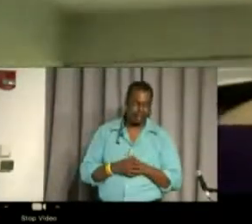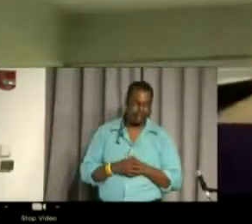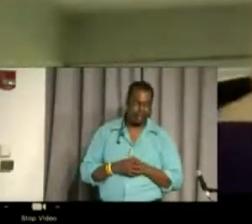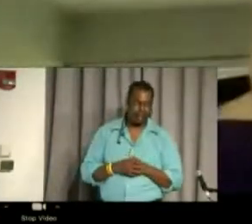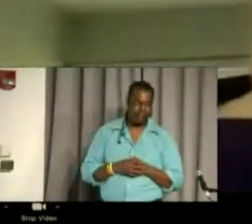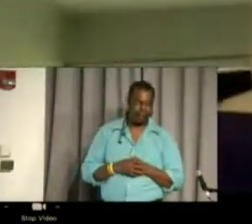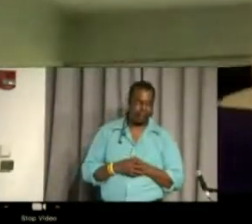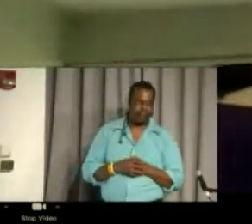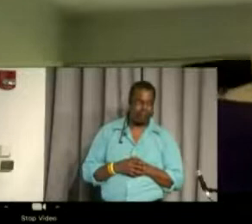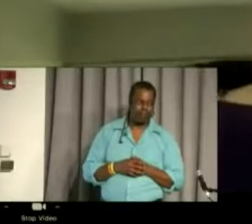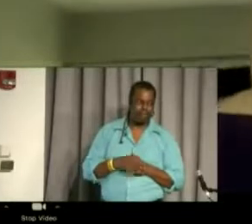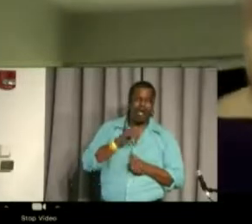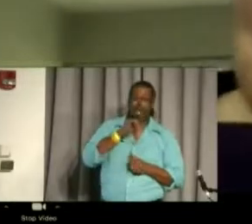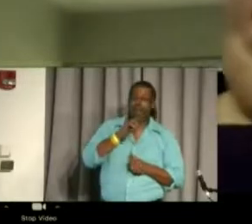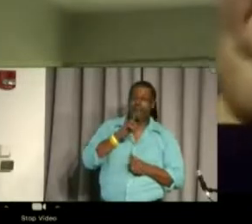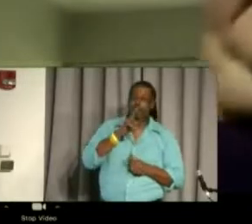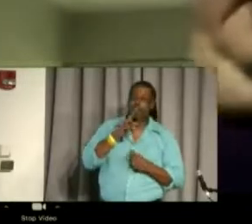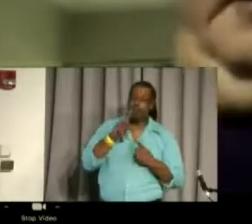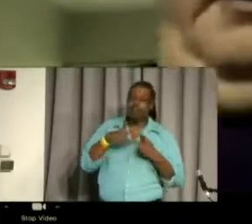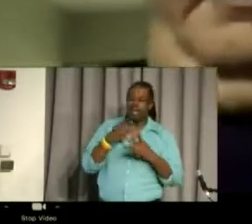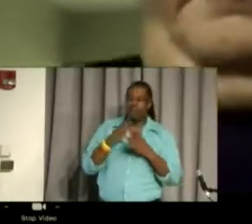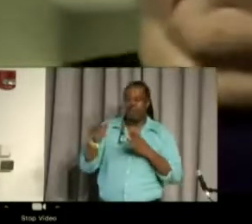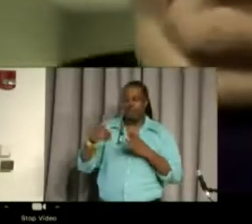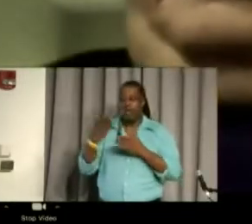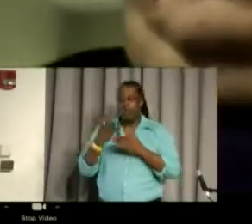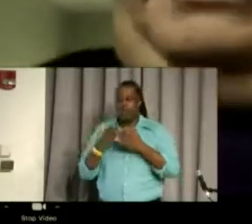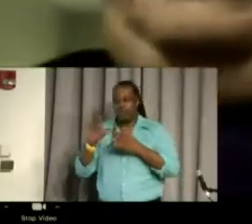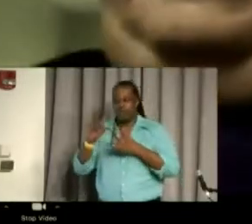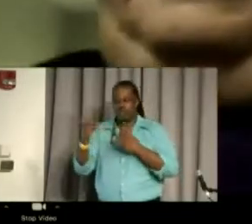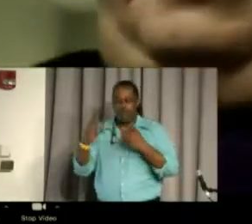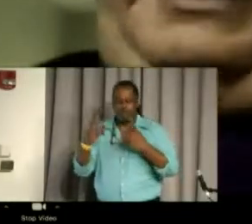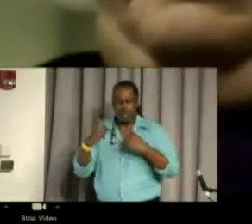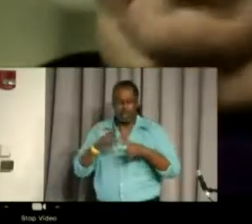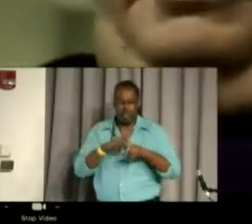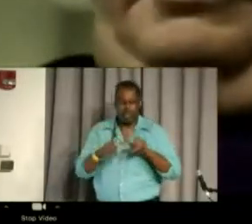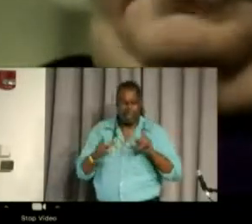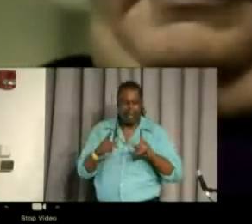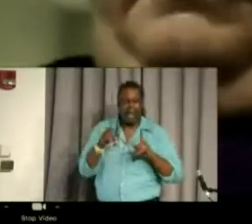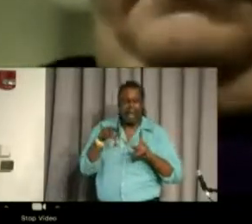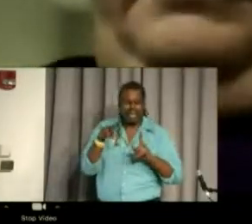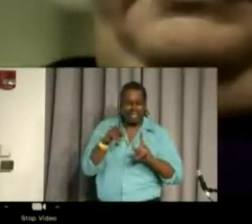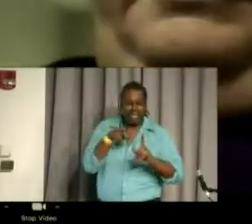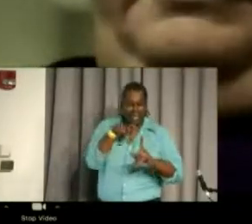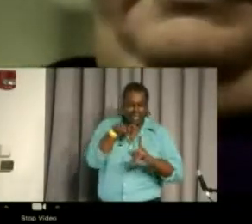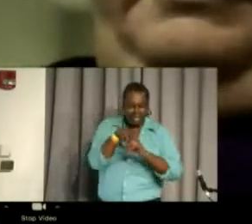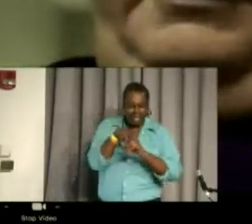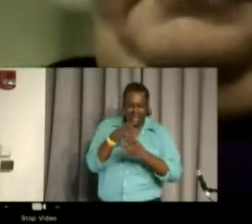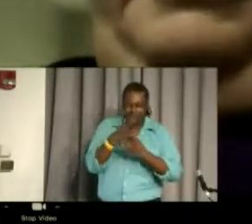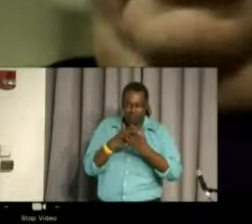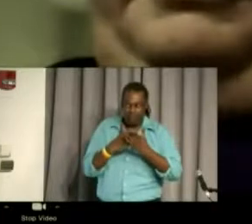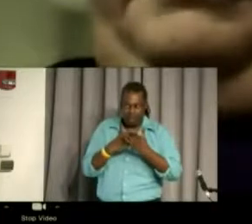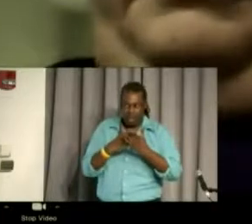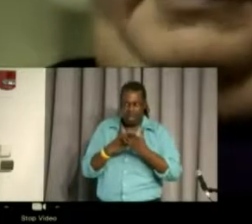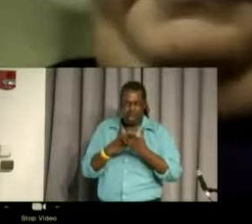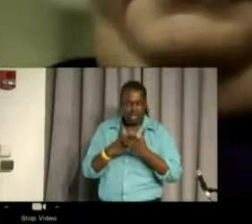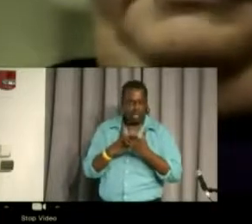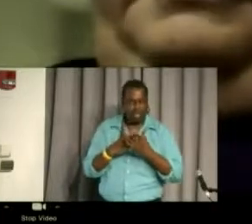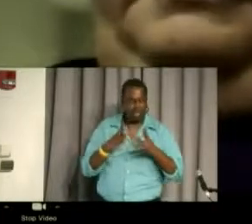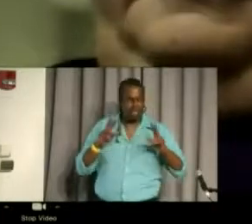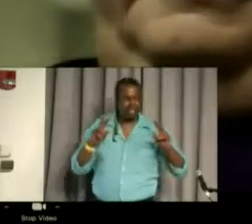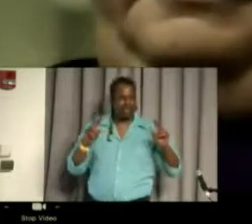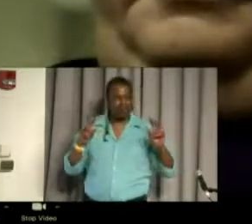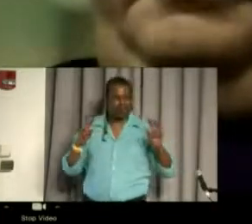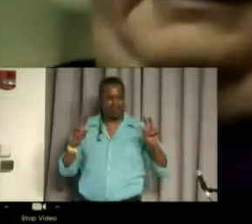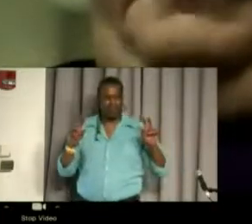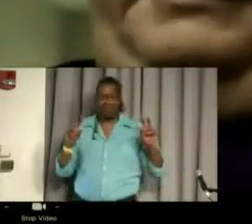about some of the other parts of your question, but I did catch the part about the issue of